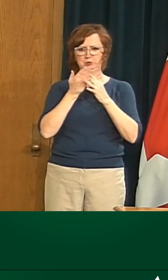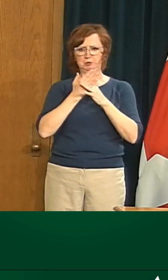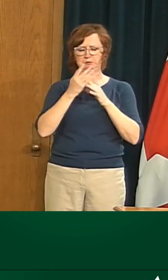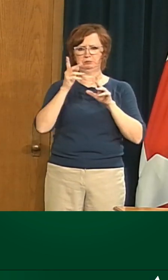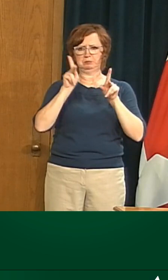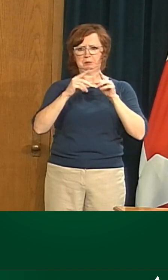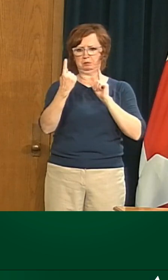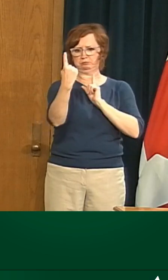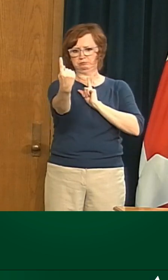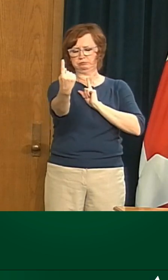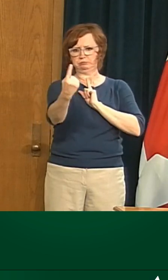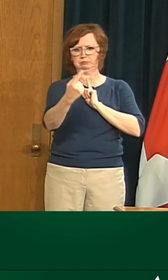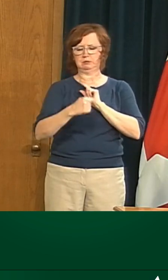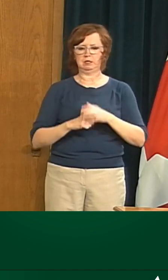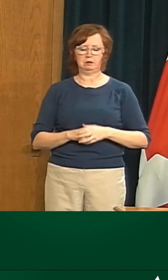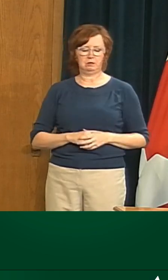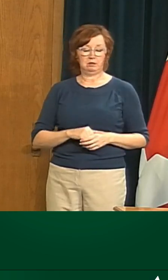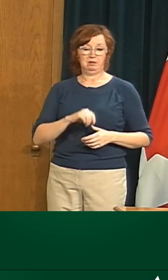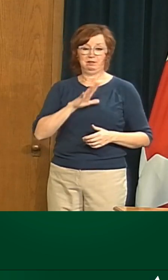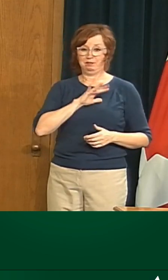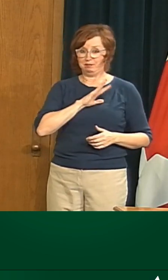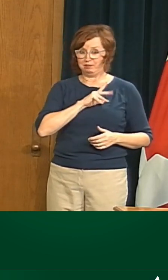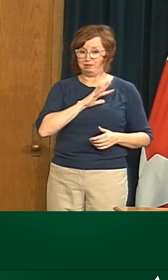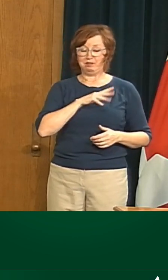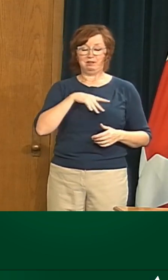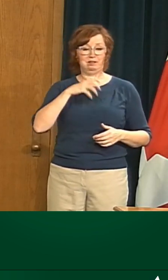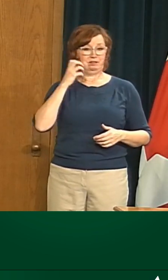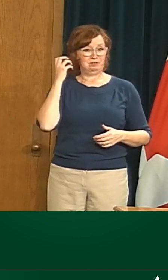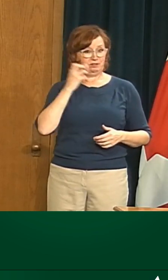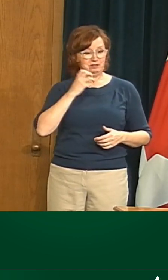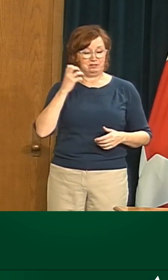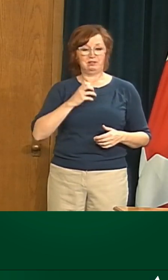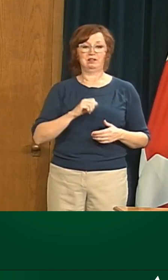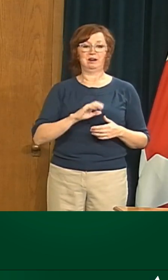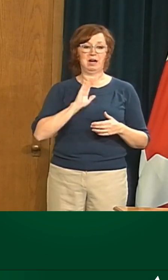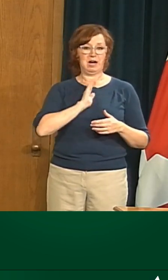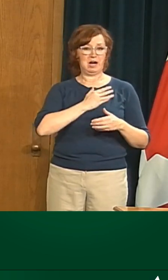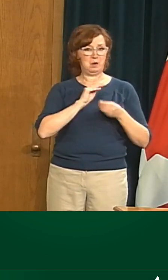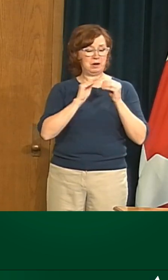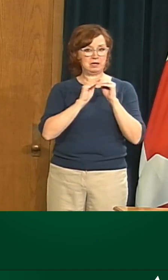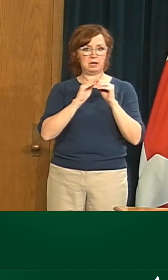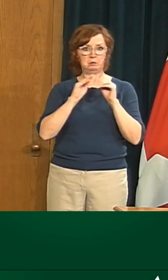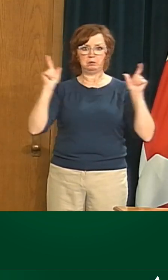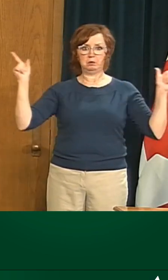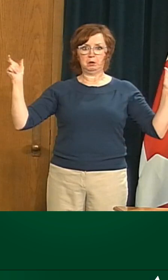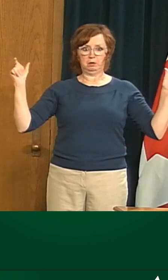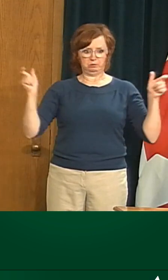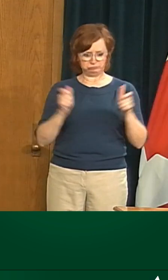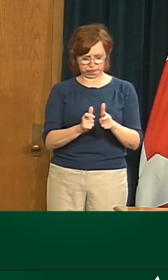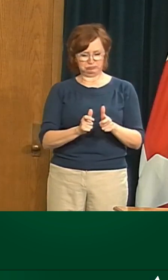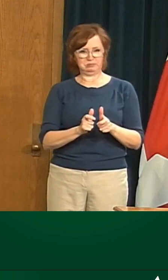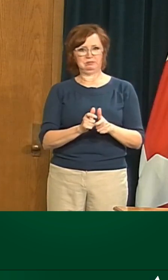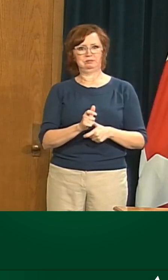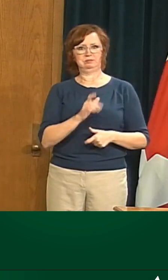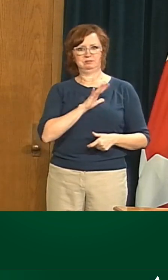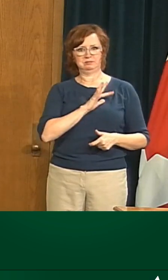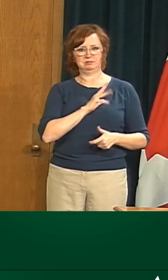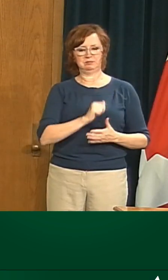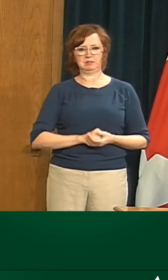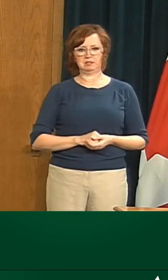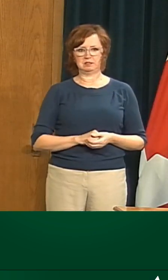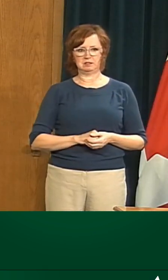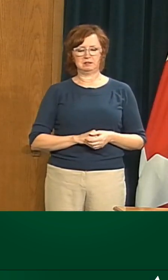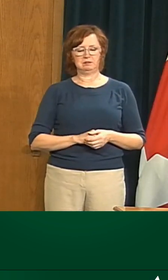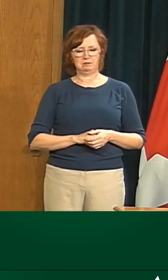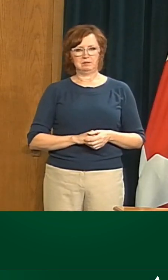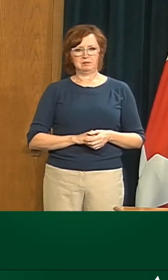they realized then the next day they were sick and they got tested, we have found that because of all the measures that are in place, we have not